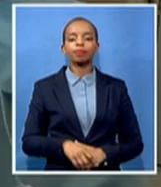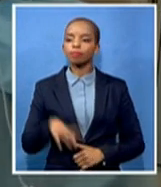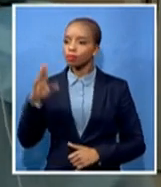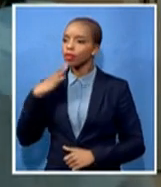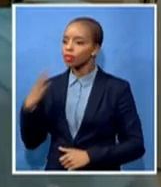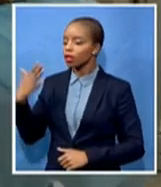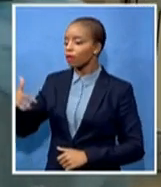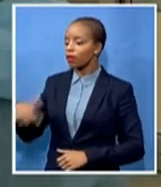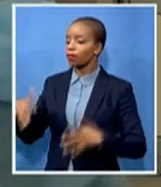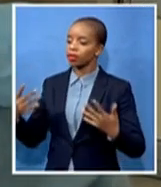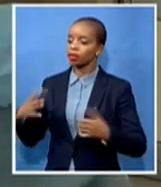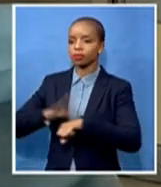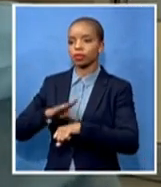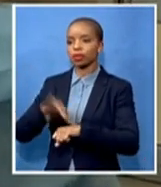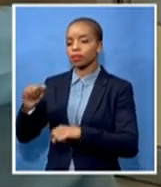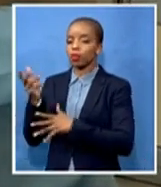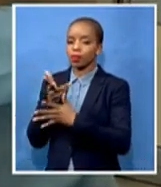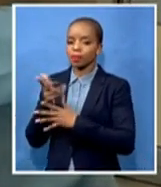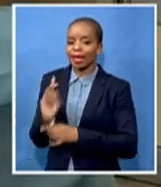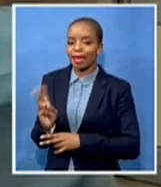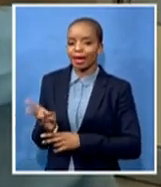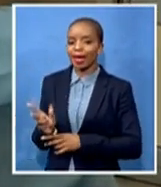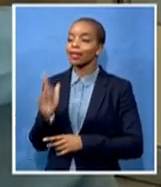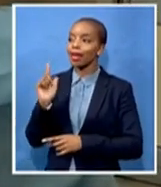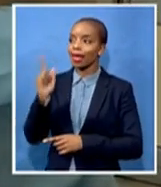on. Thanks indeed for the work that you do and the work.